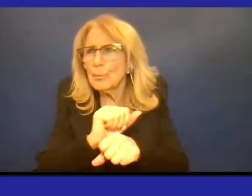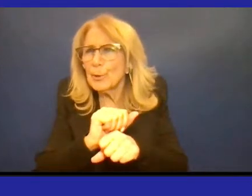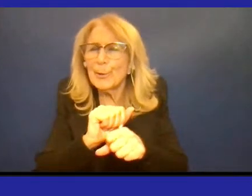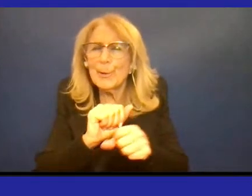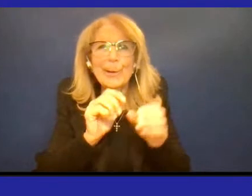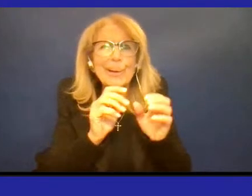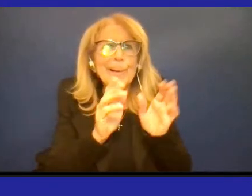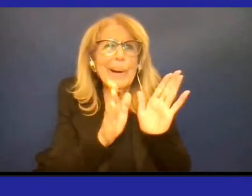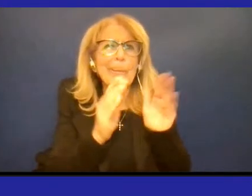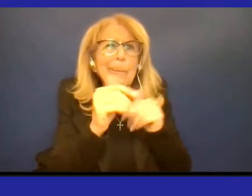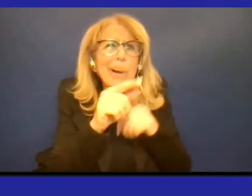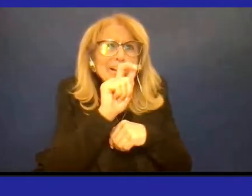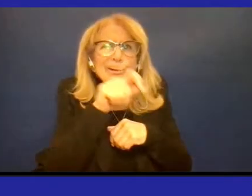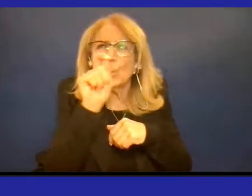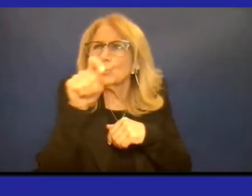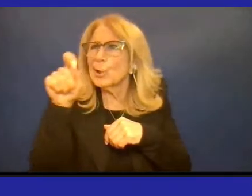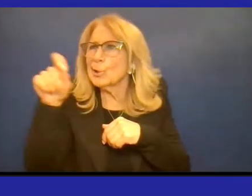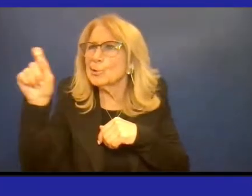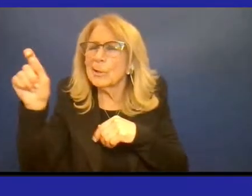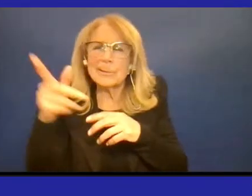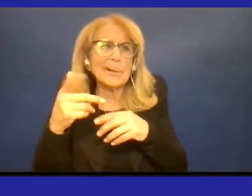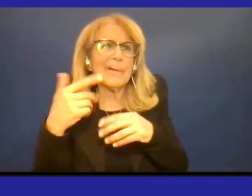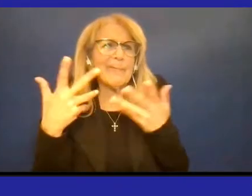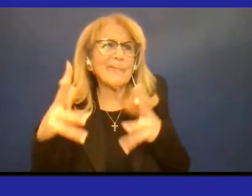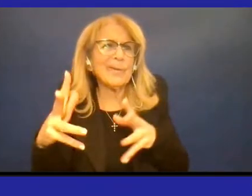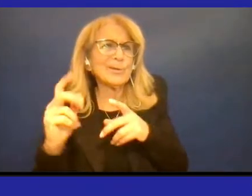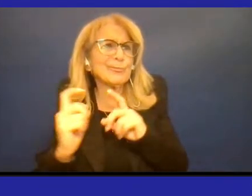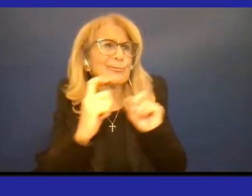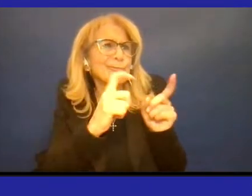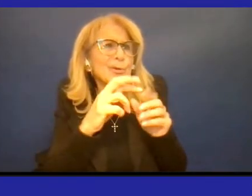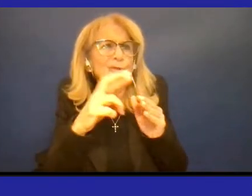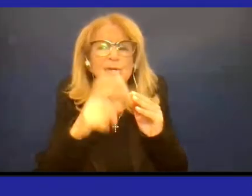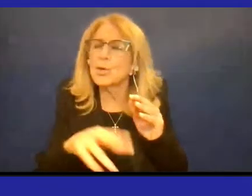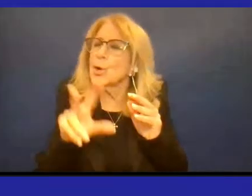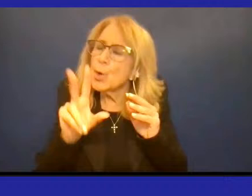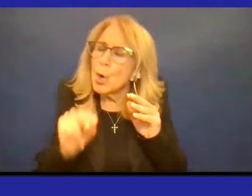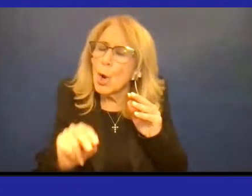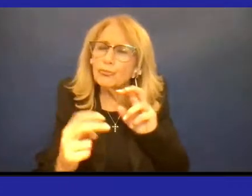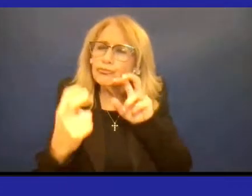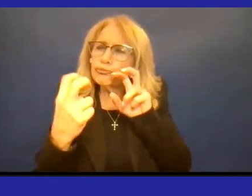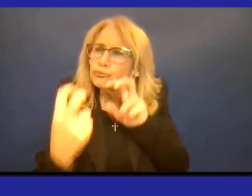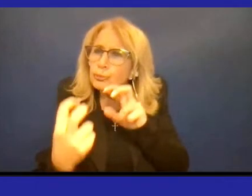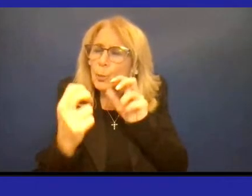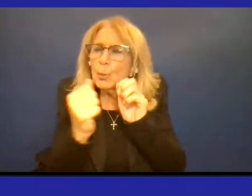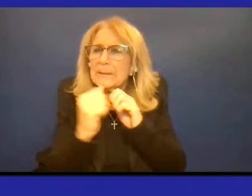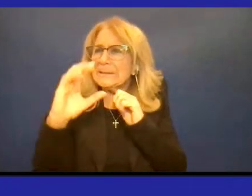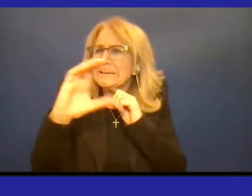we did the employee feedback survey, here's your results, right? It's actually sitting down with the CEOs and be like,